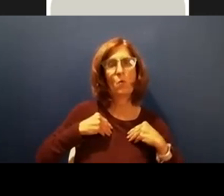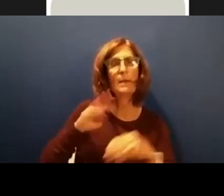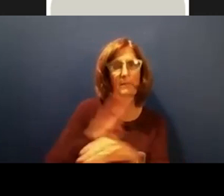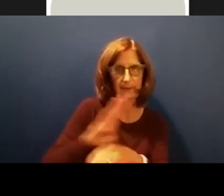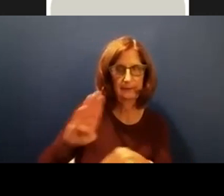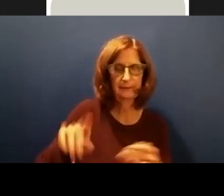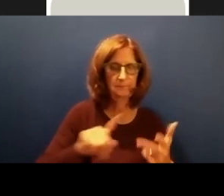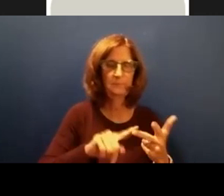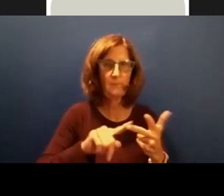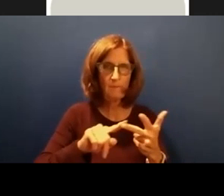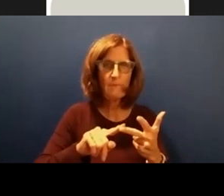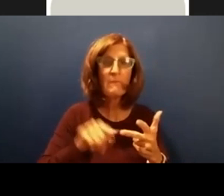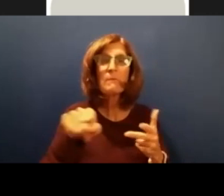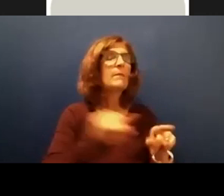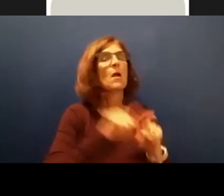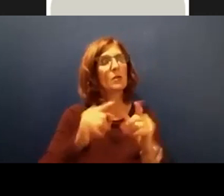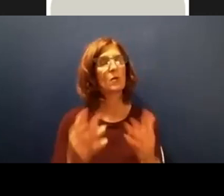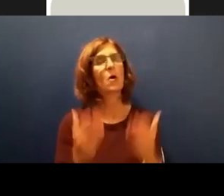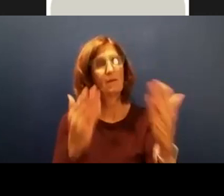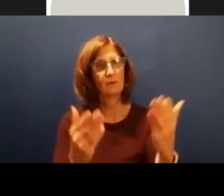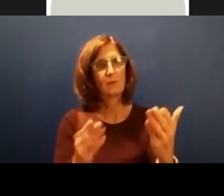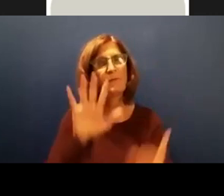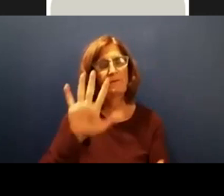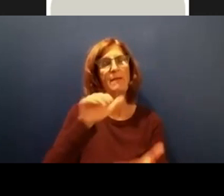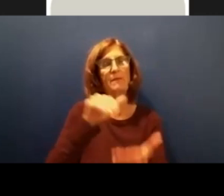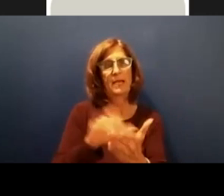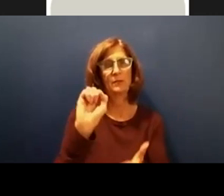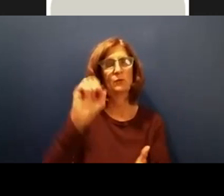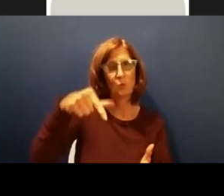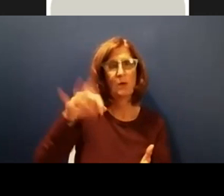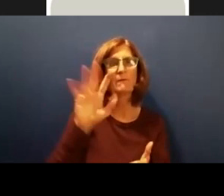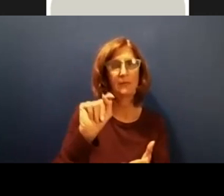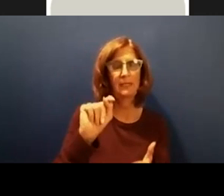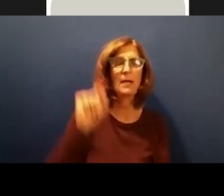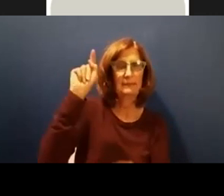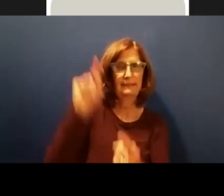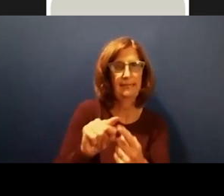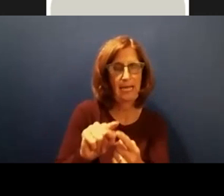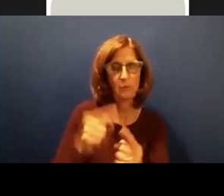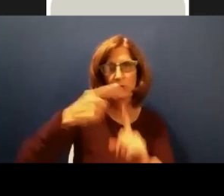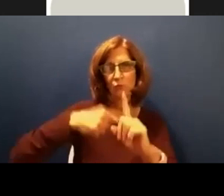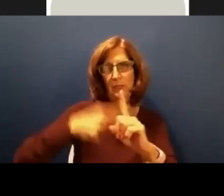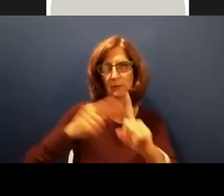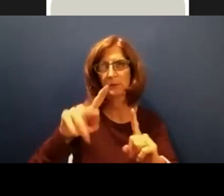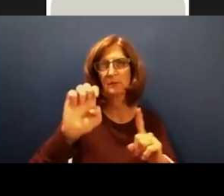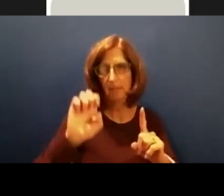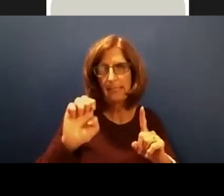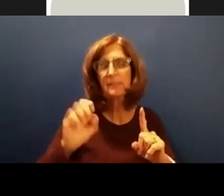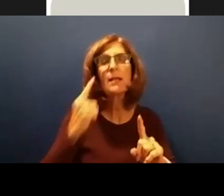finally, Samara Road will offer 5,000 square feet of discounted commercial space to locally based businesses.